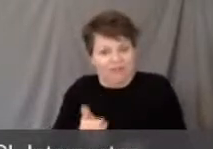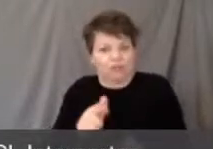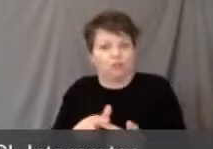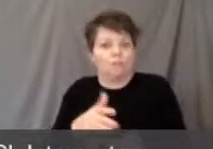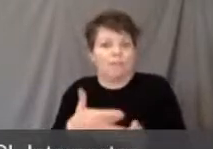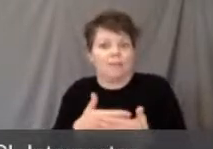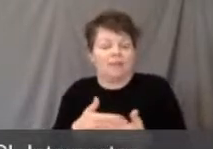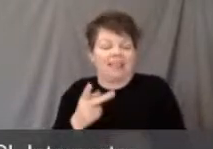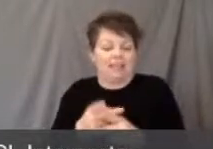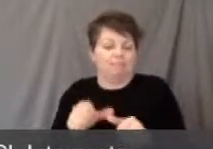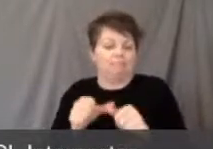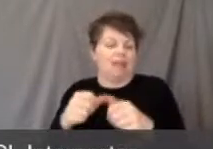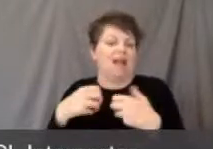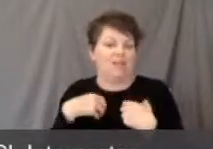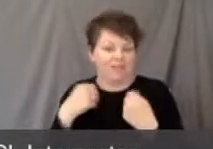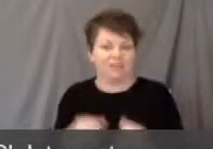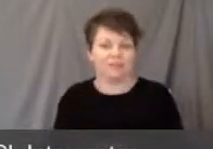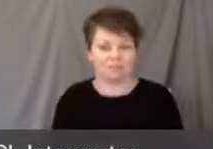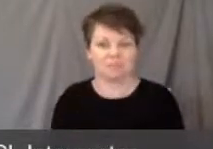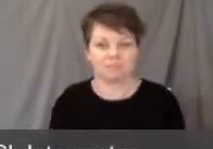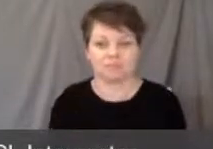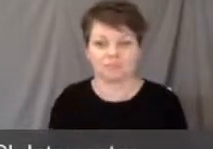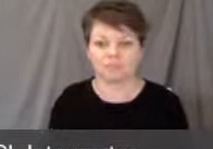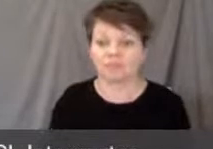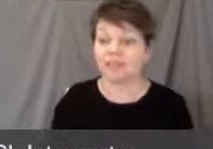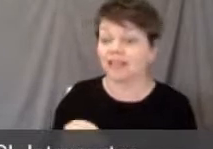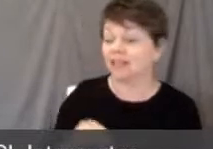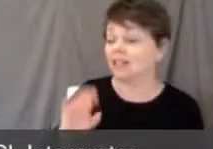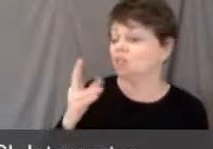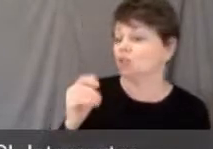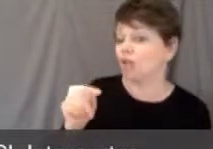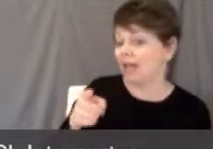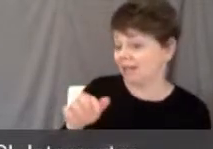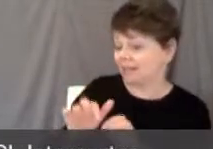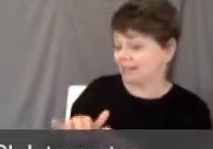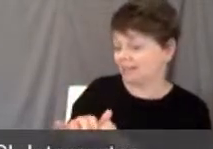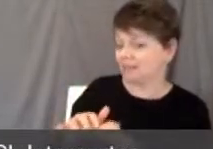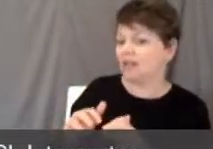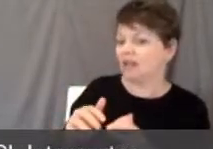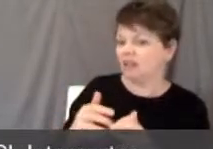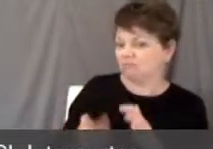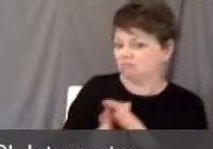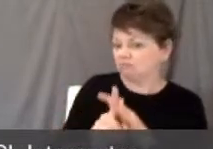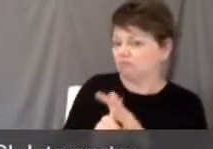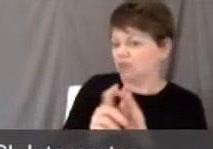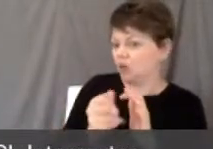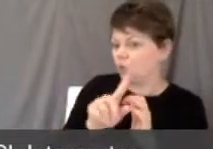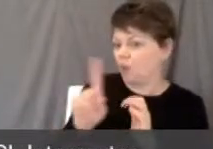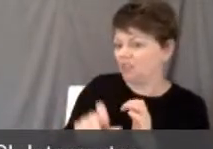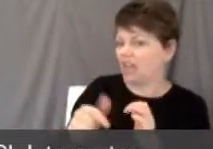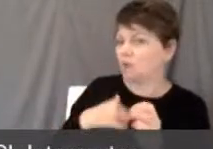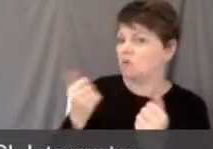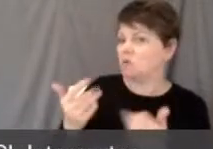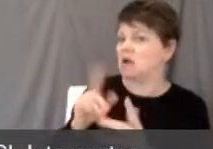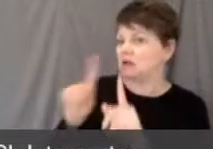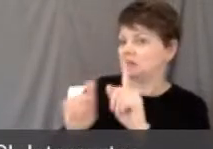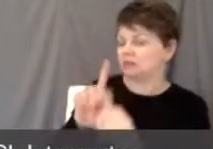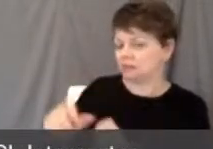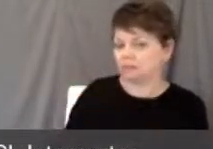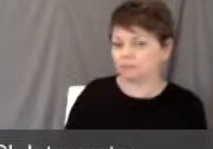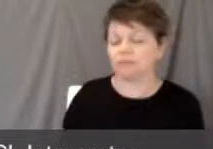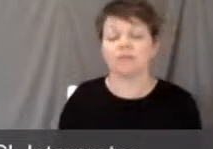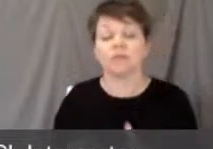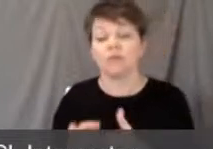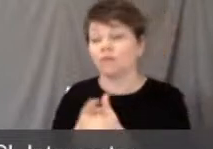Thank you. We've had a couple questions come through via chat, so I'm going to go ahead and ask those to you if that's okay. And the first one's specific to the